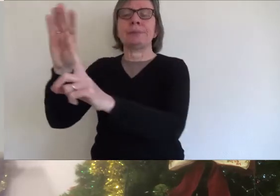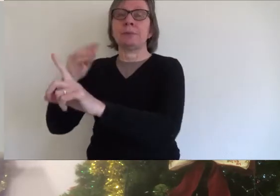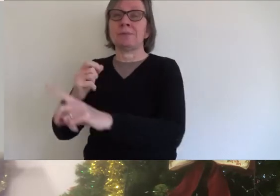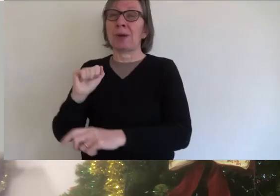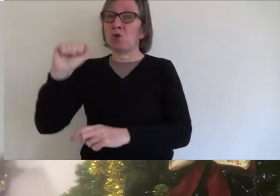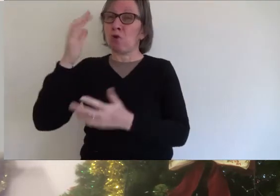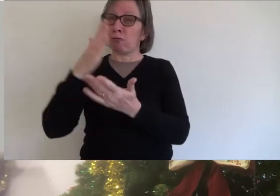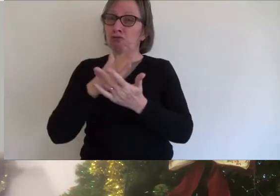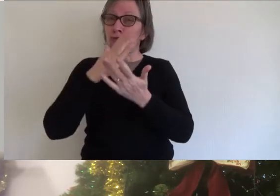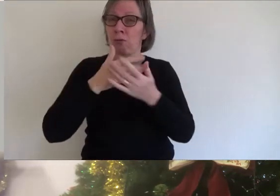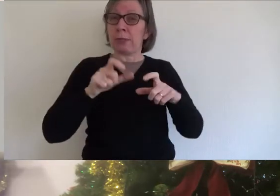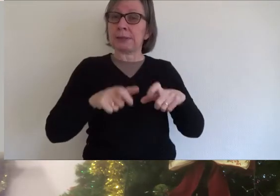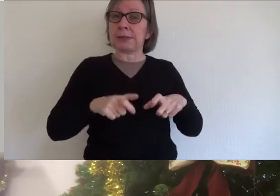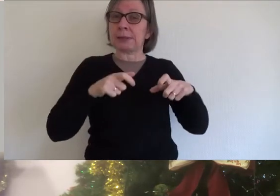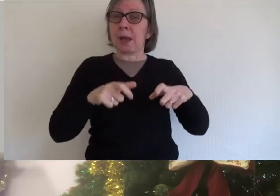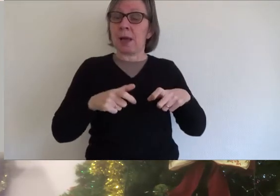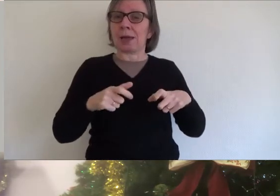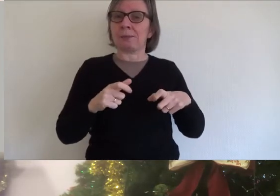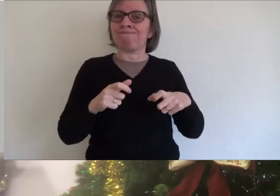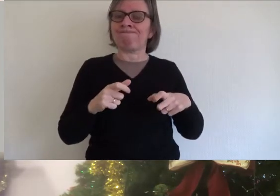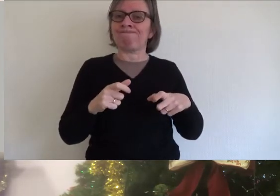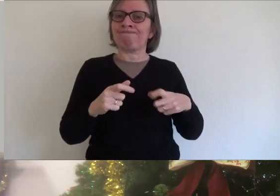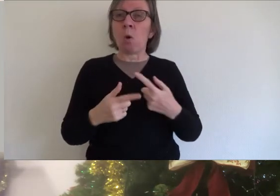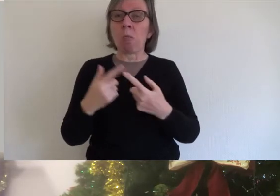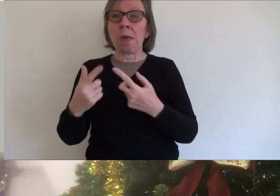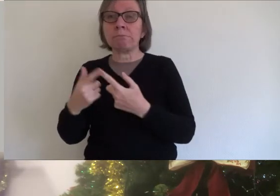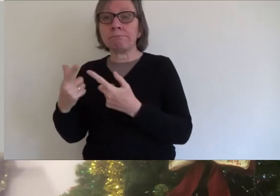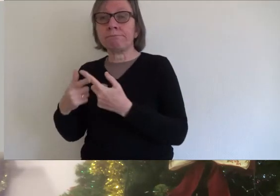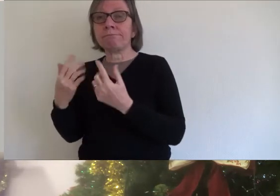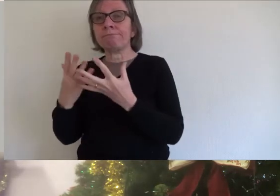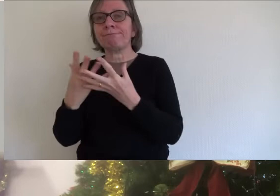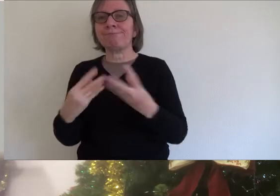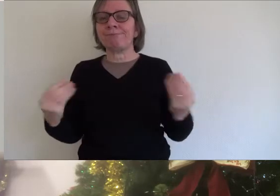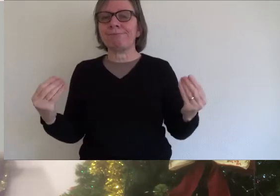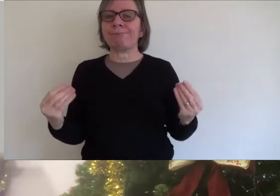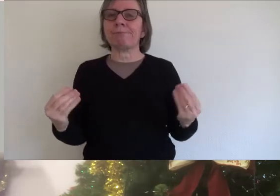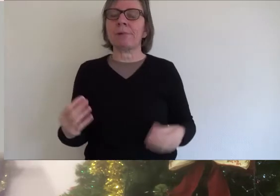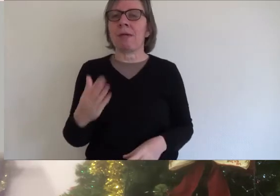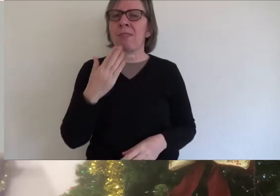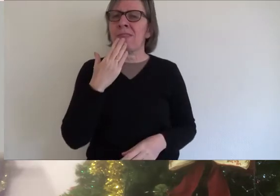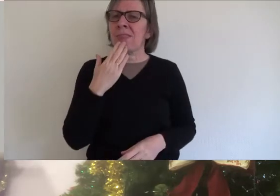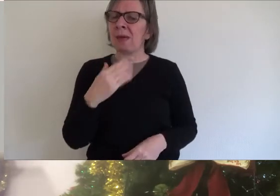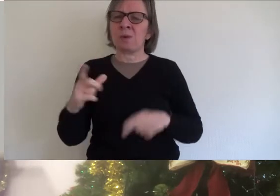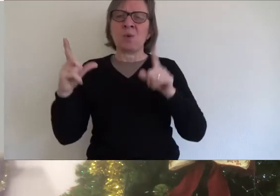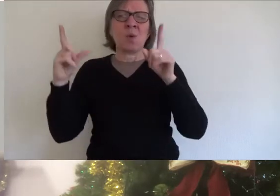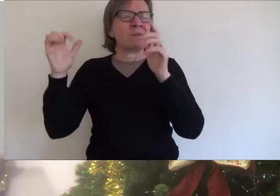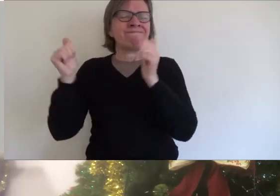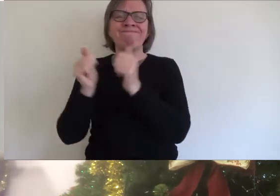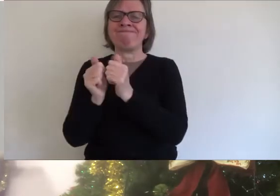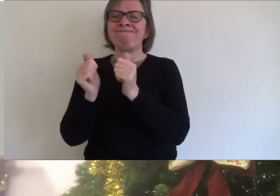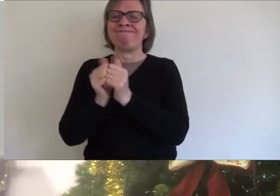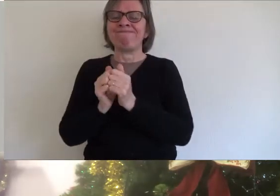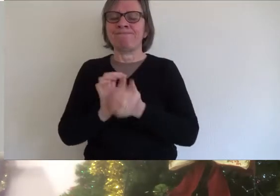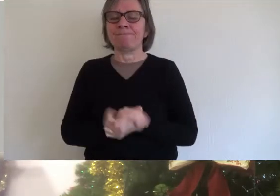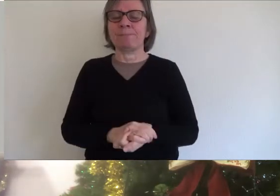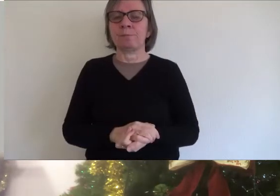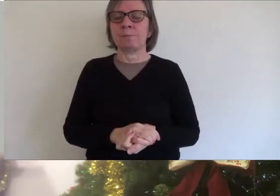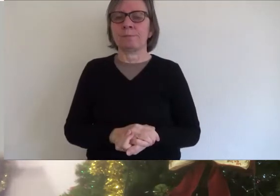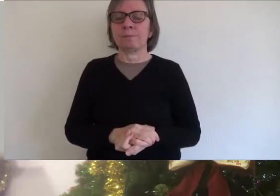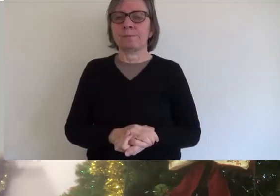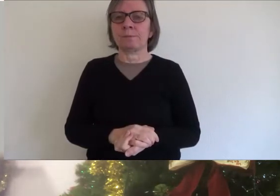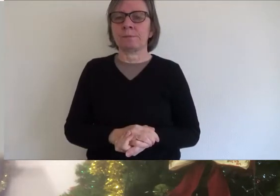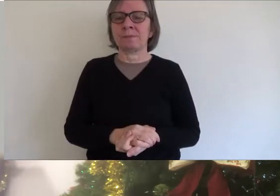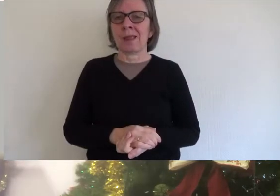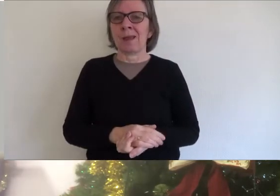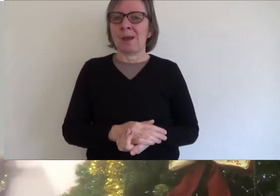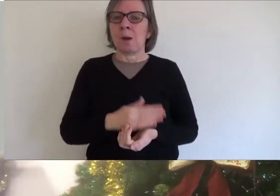your truths might remain with us. Thank you, Lord. Amen. Amen. I don't want to